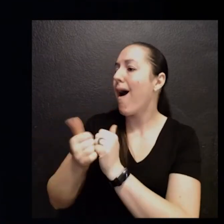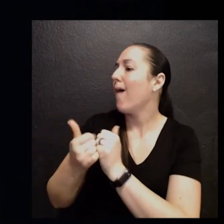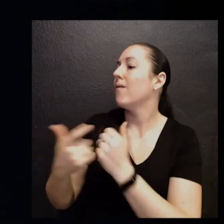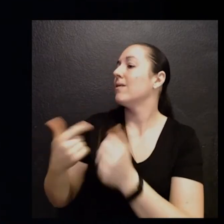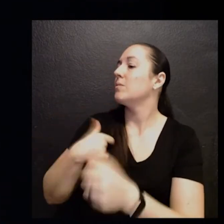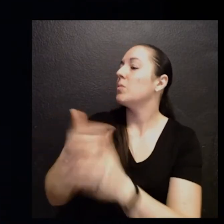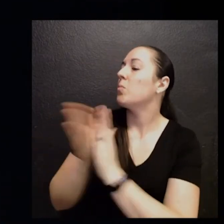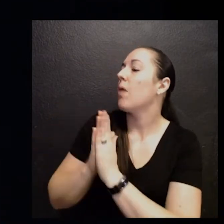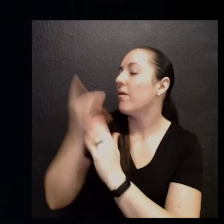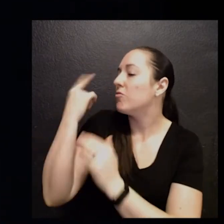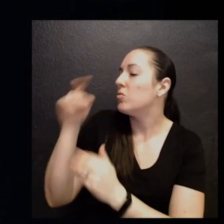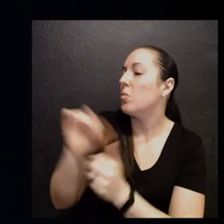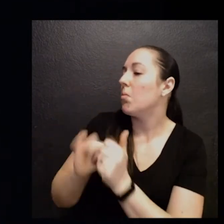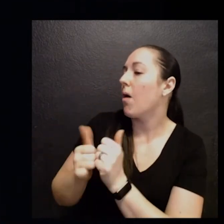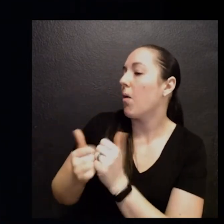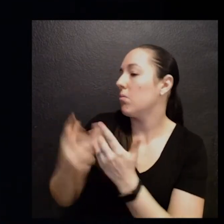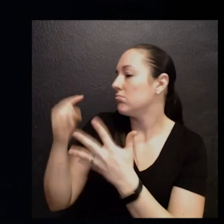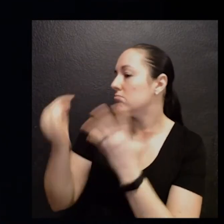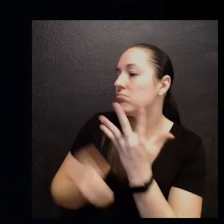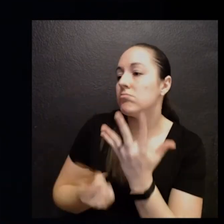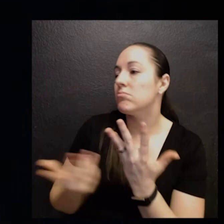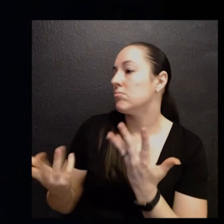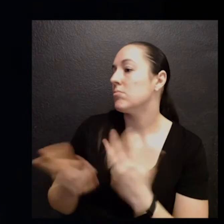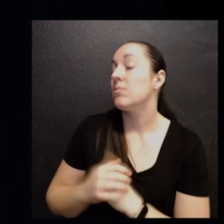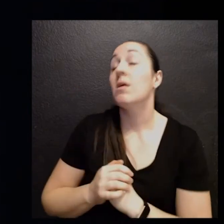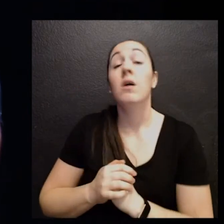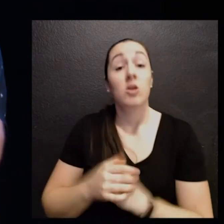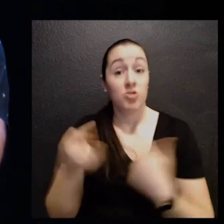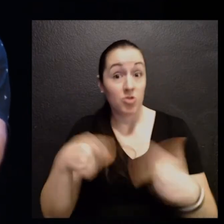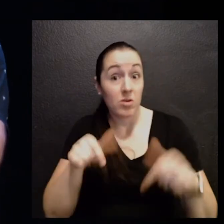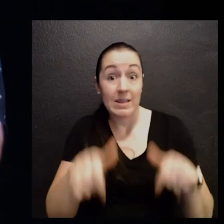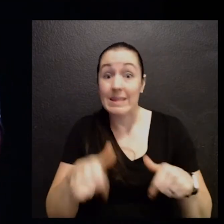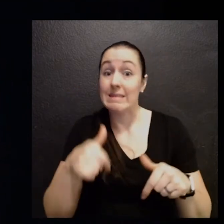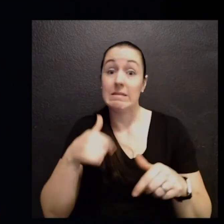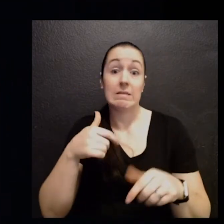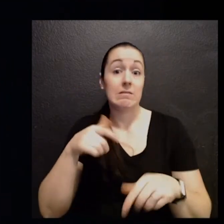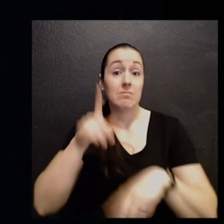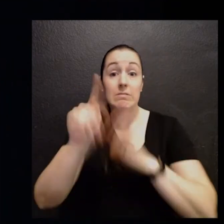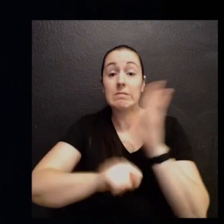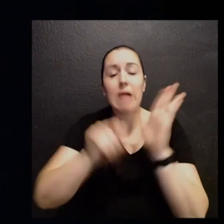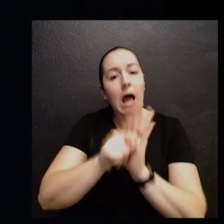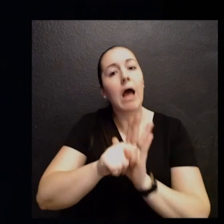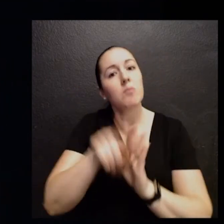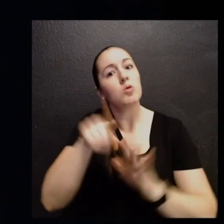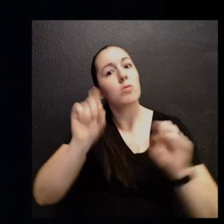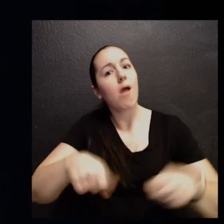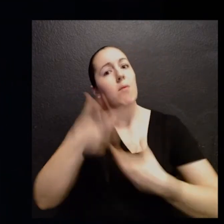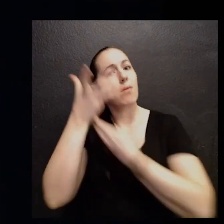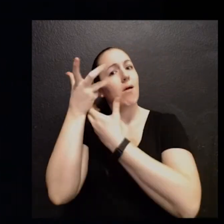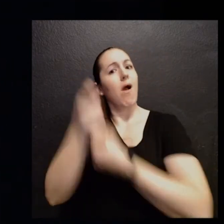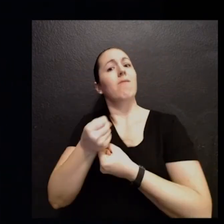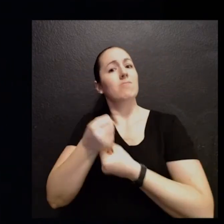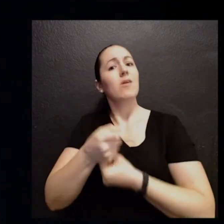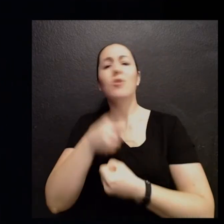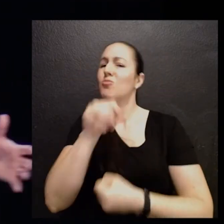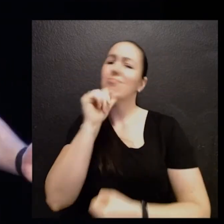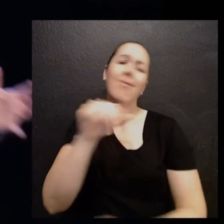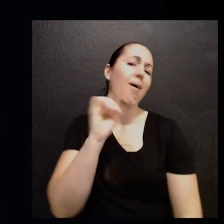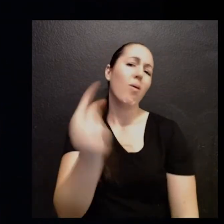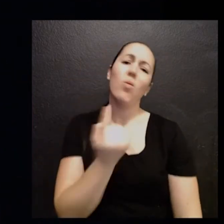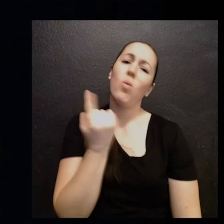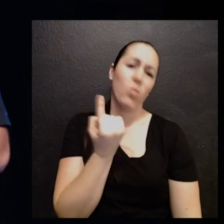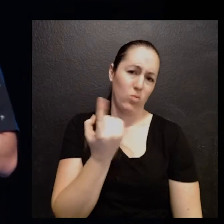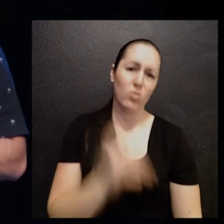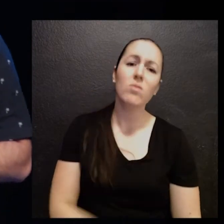today? In uncertain times, you can be certain that you are not alone.